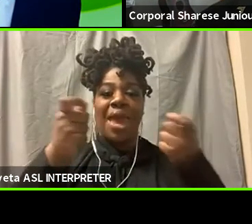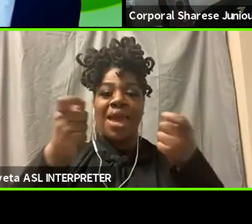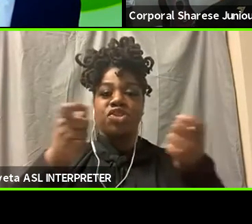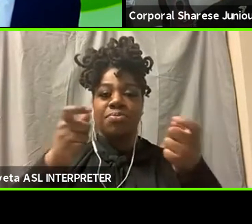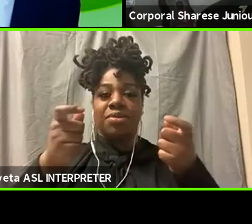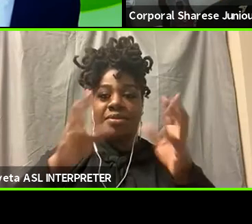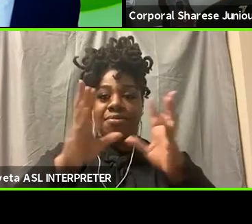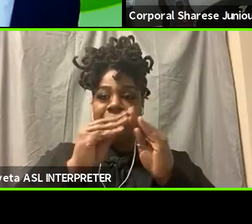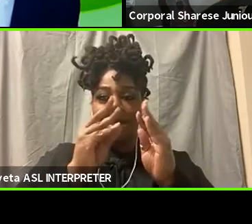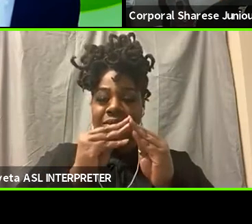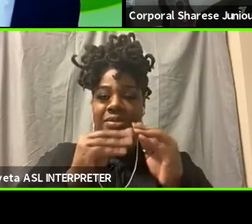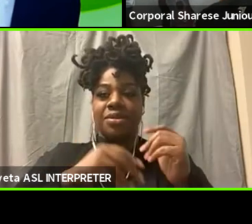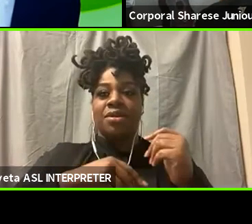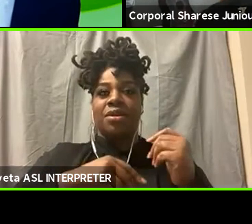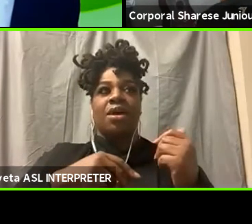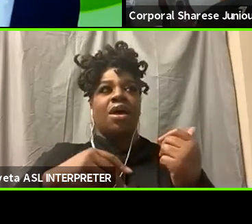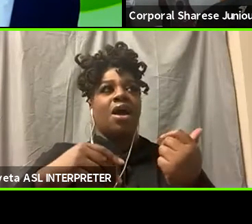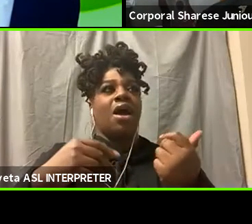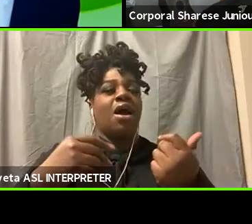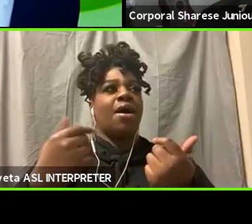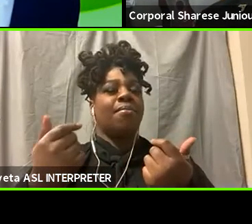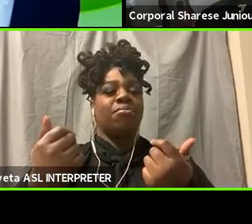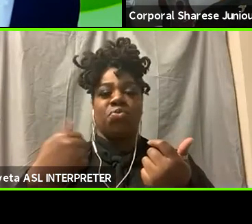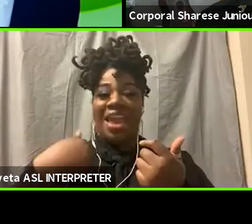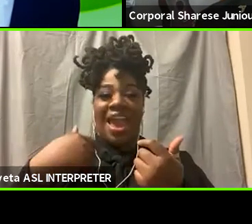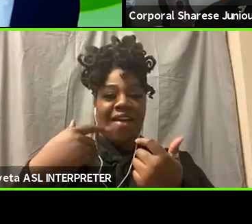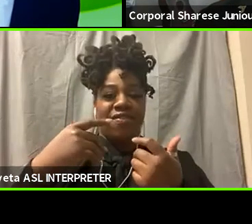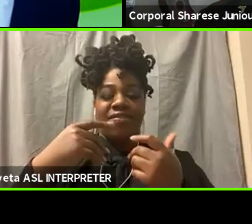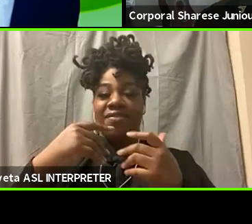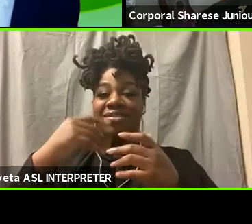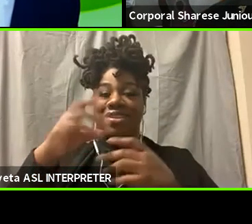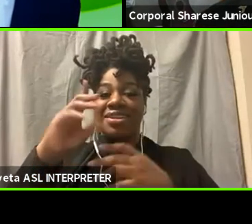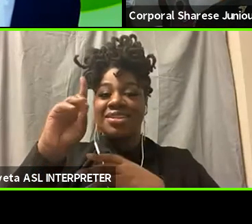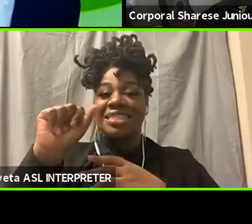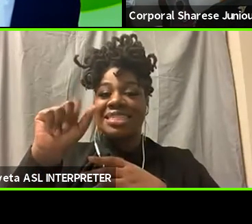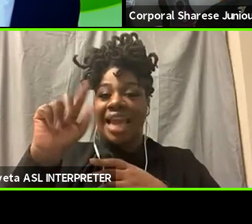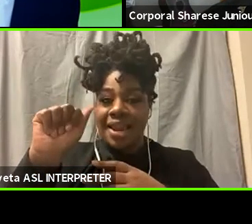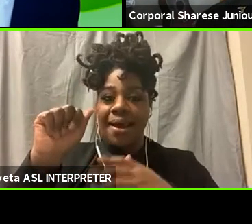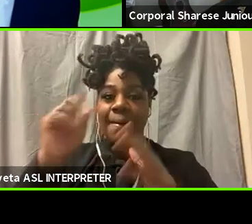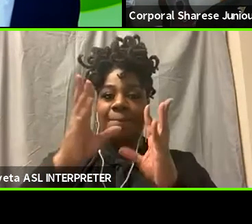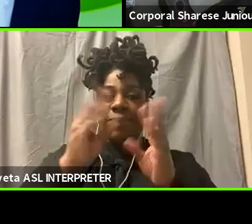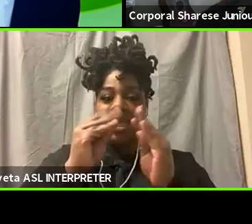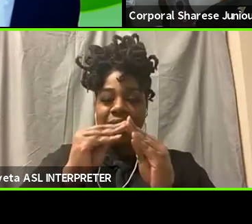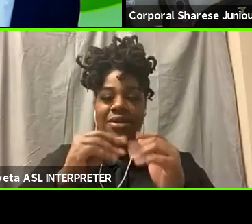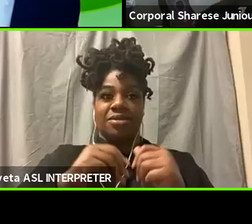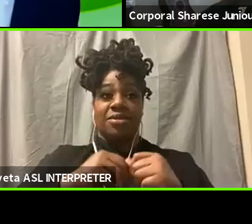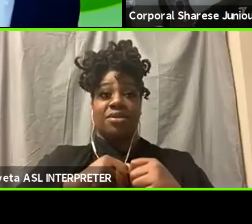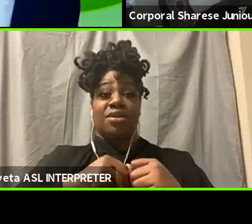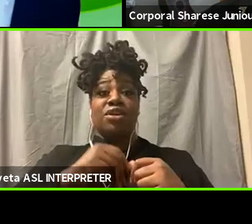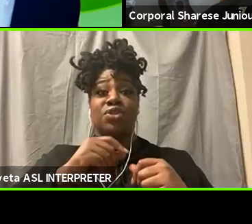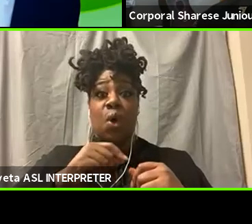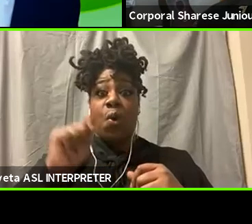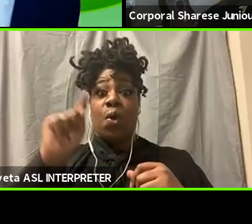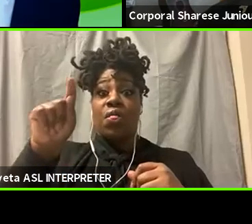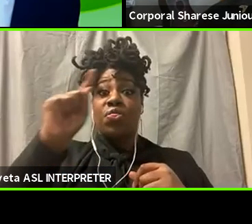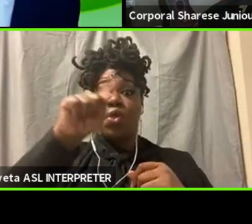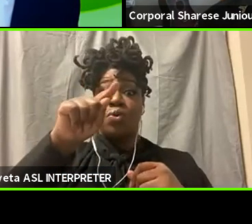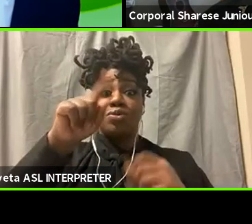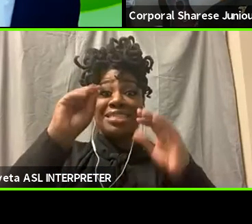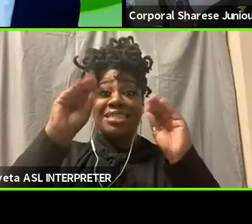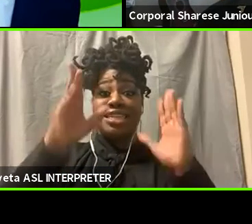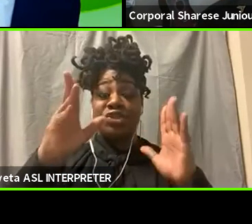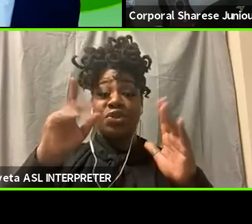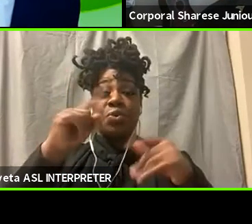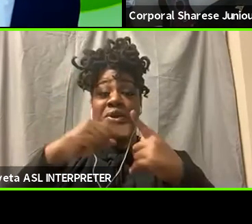process, you know, meetings, that data meetings. So when those teachers are seeing concerns in the classroom, it's